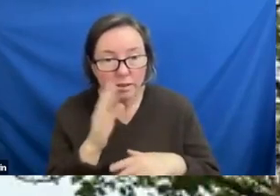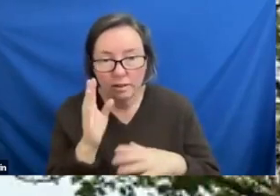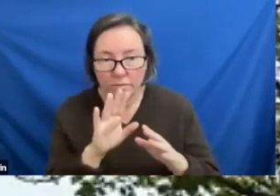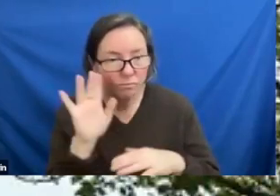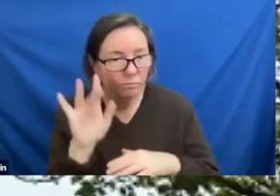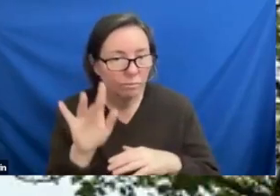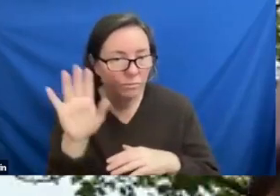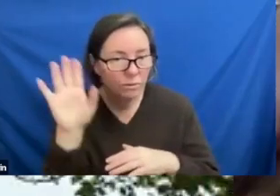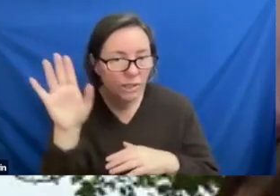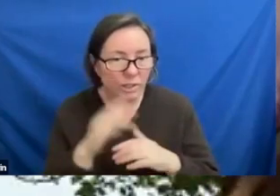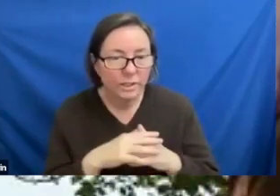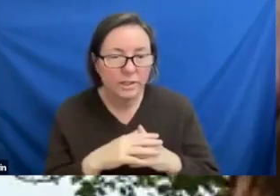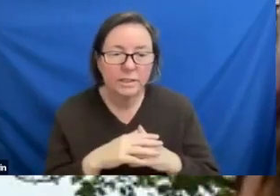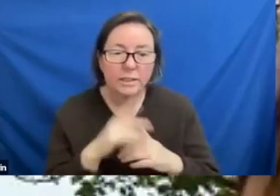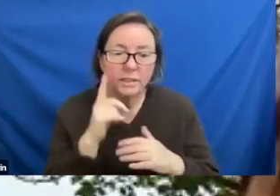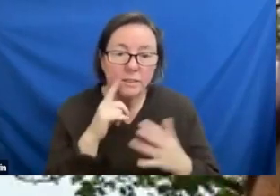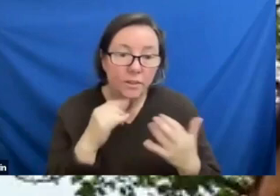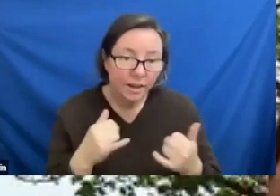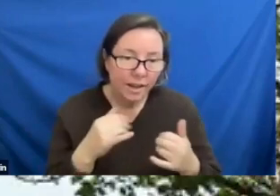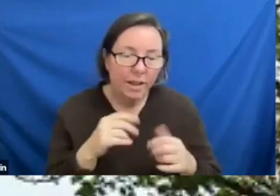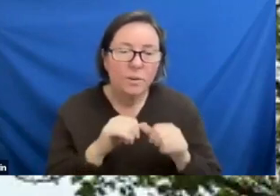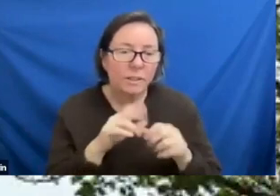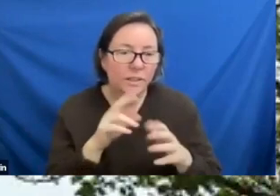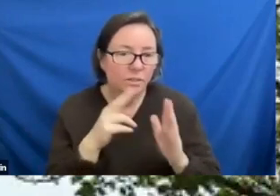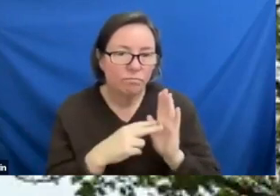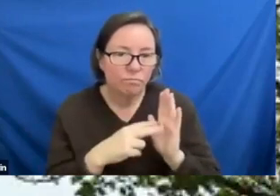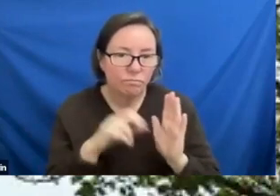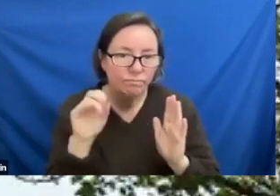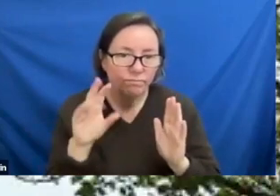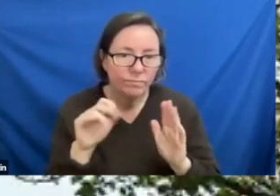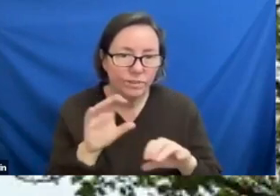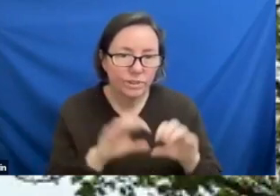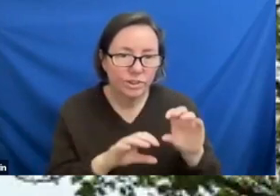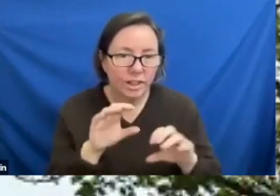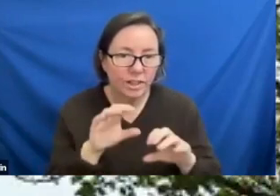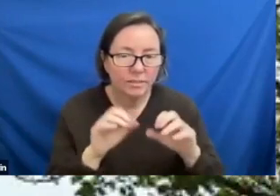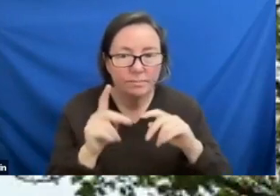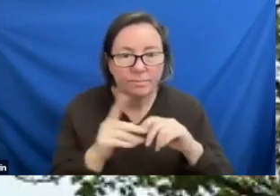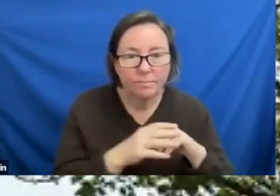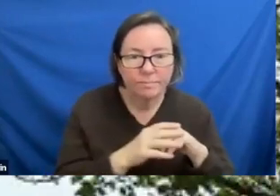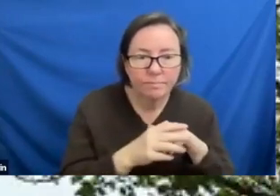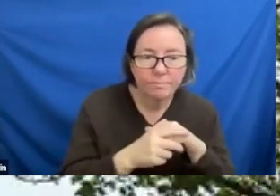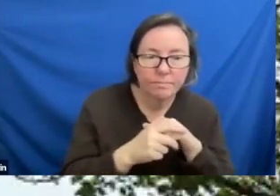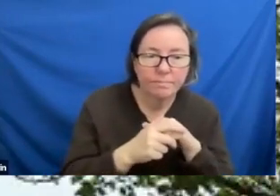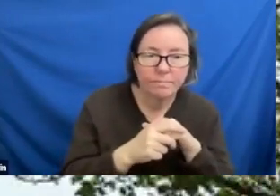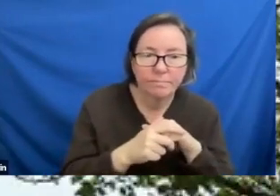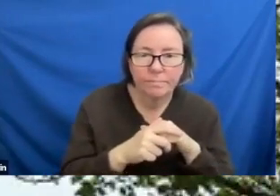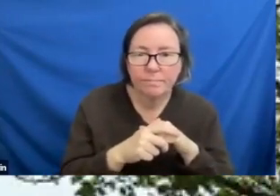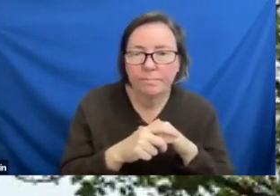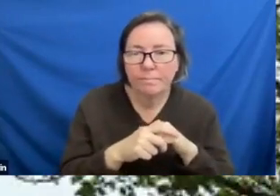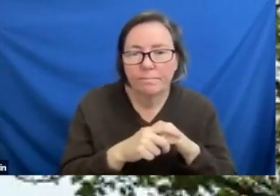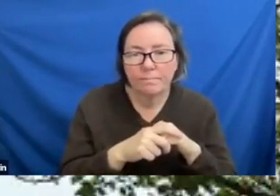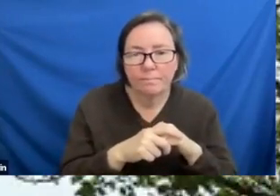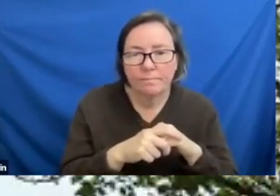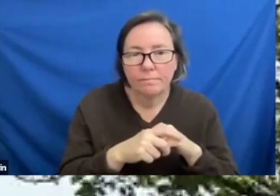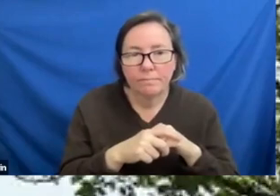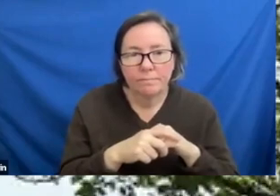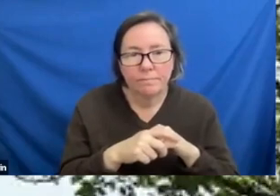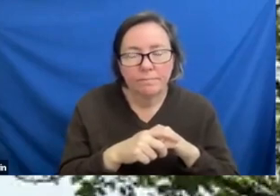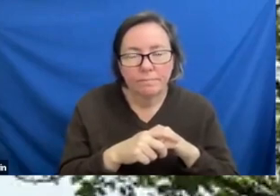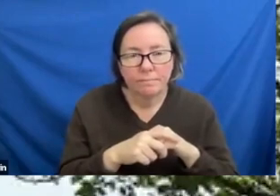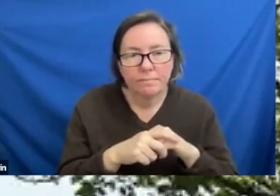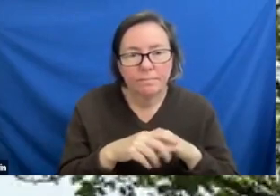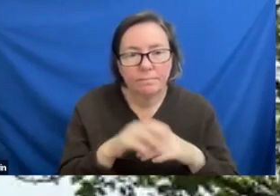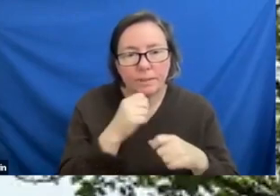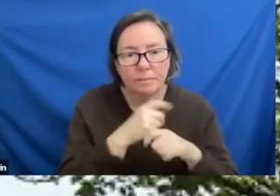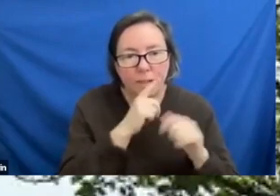your hands. But in the interim, I'm going to continue reading the chats just to make sure that the comments are captured on the recording as well. And we'll make sure